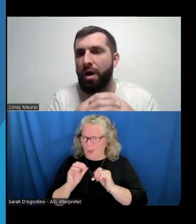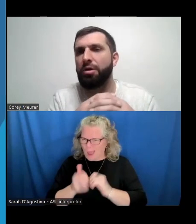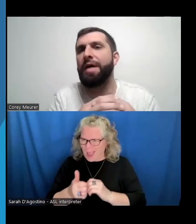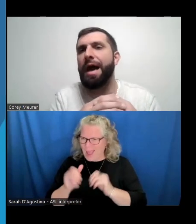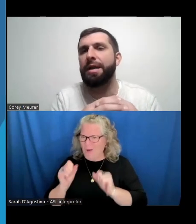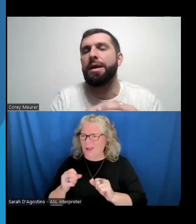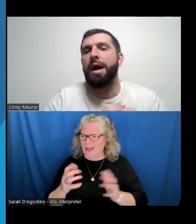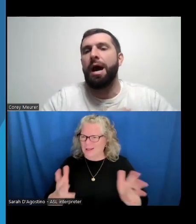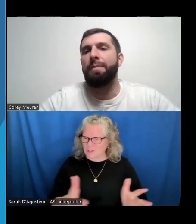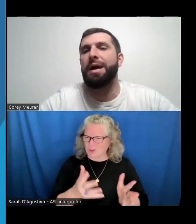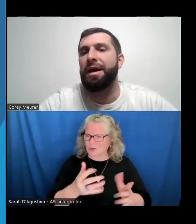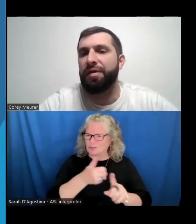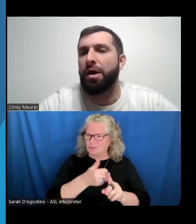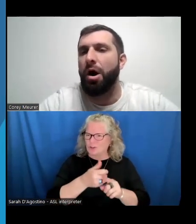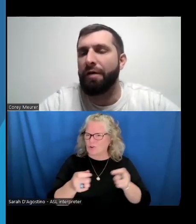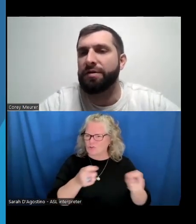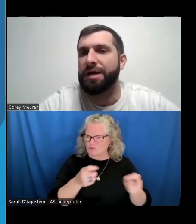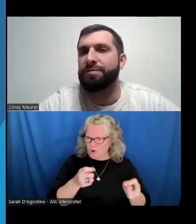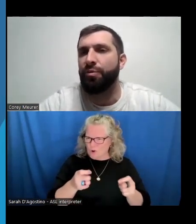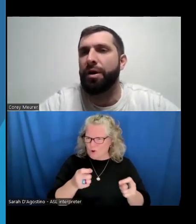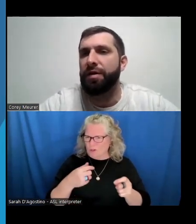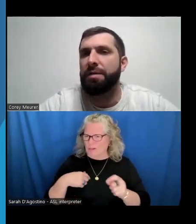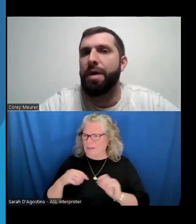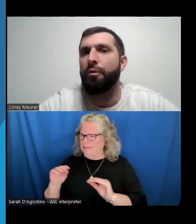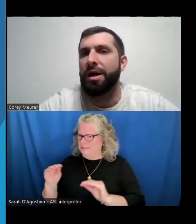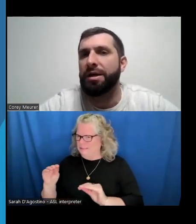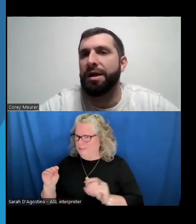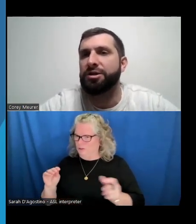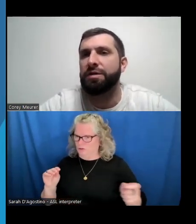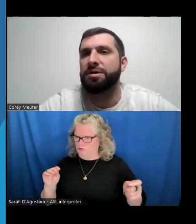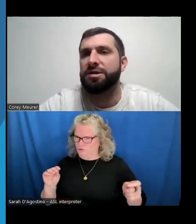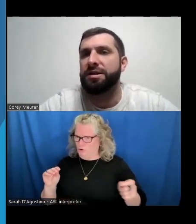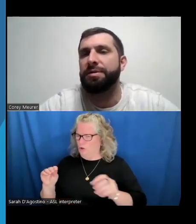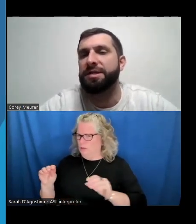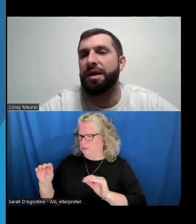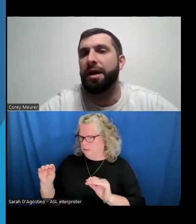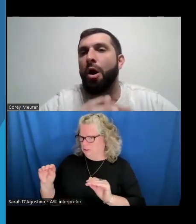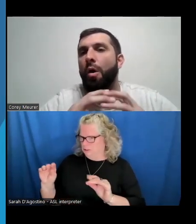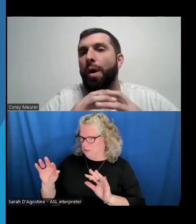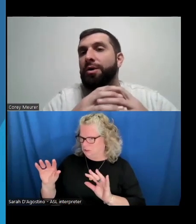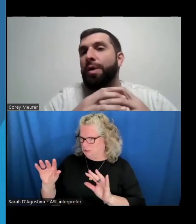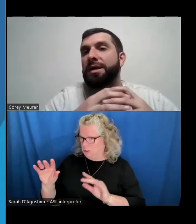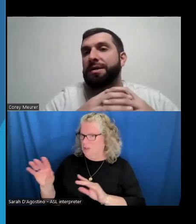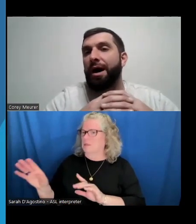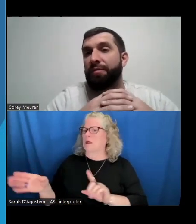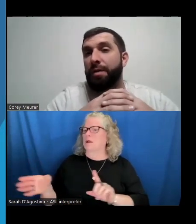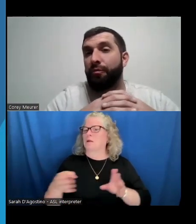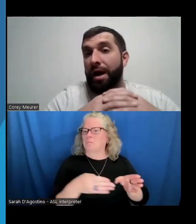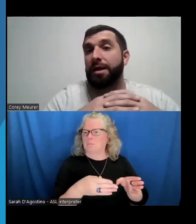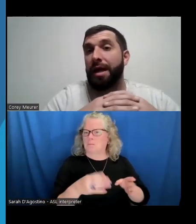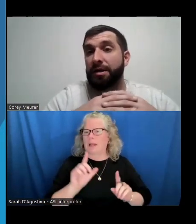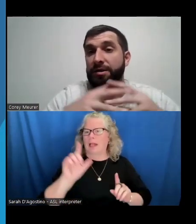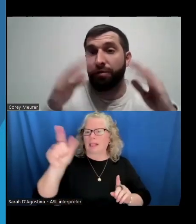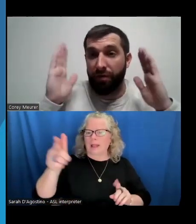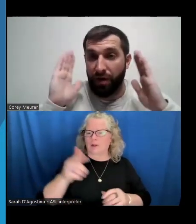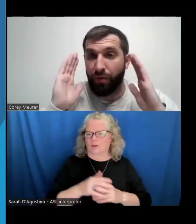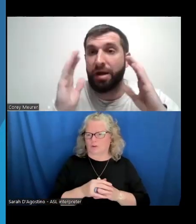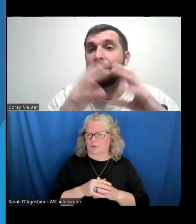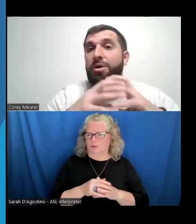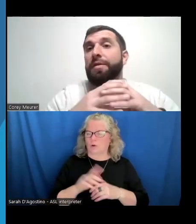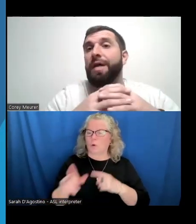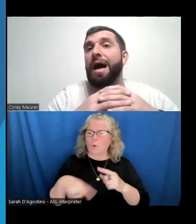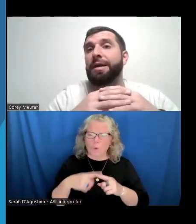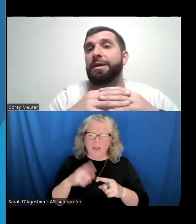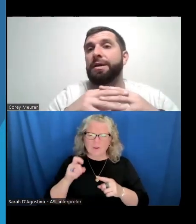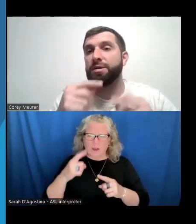limit and follow that. And I think oftentimes we want to think about regulation versus limit setting, and when do I need to help them regulate so that their